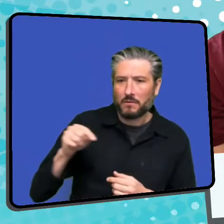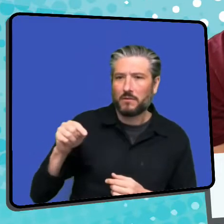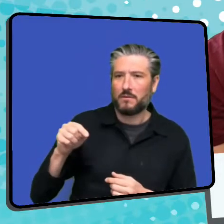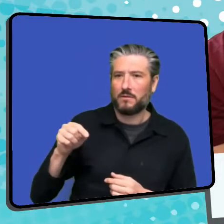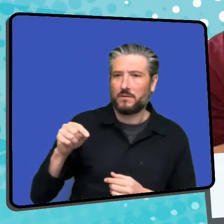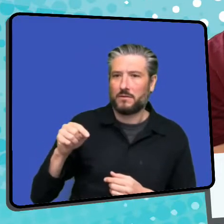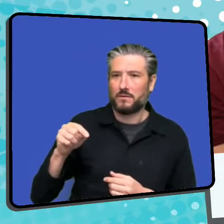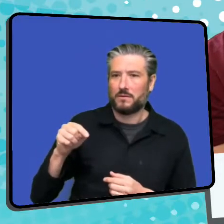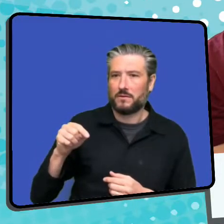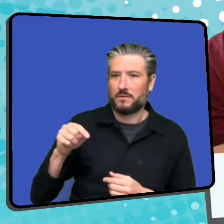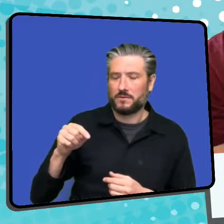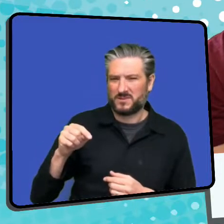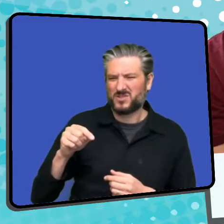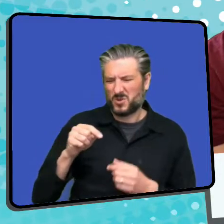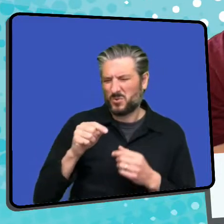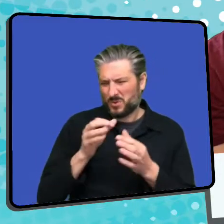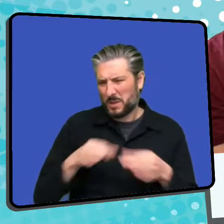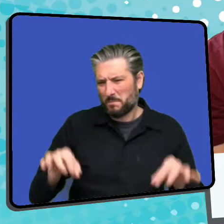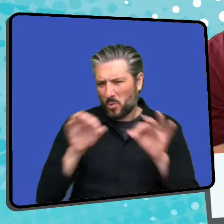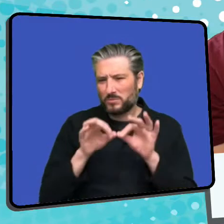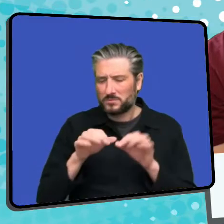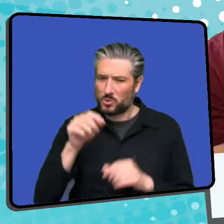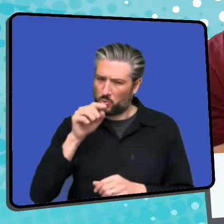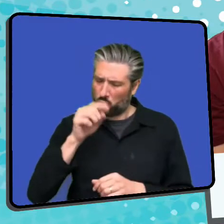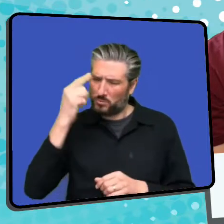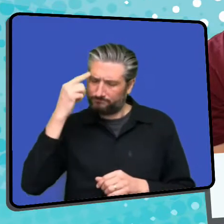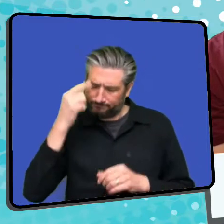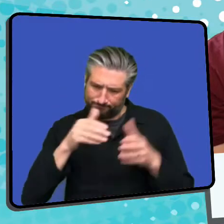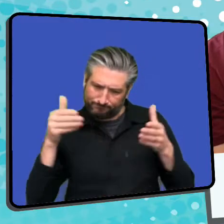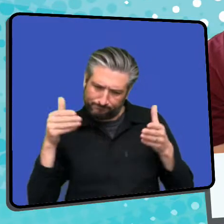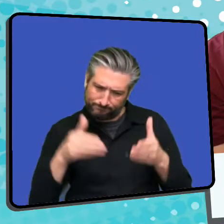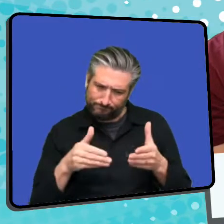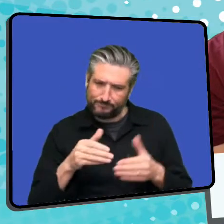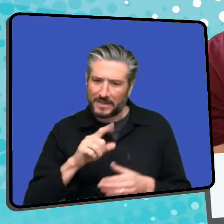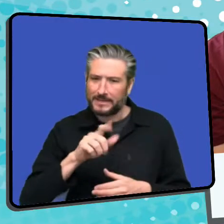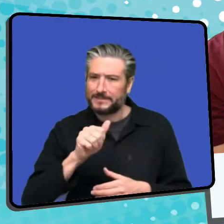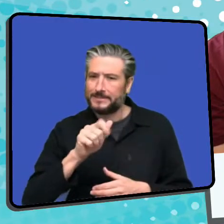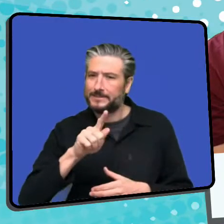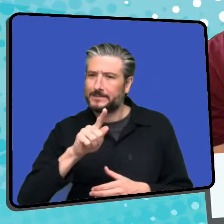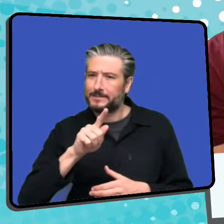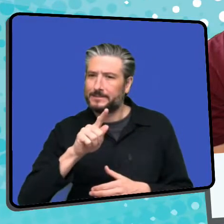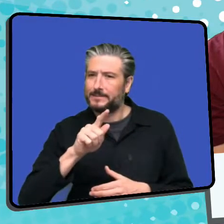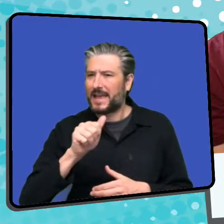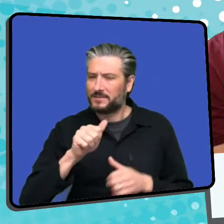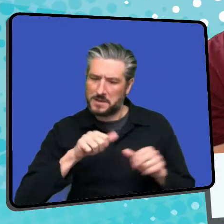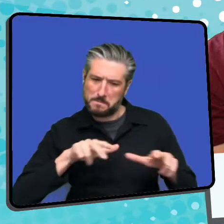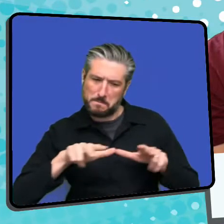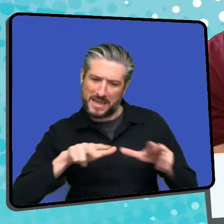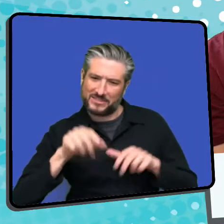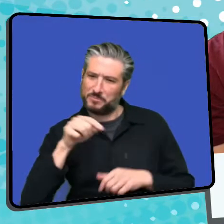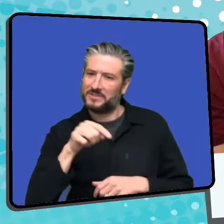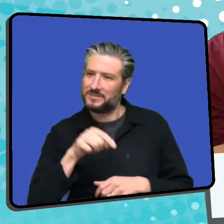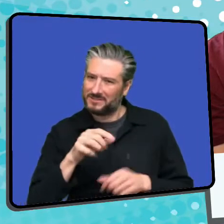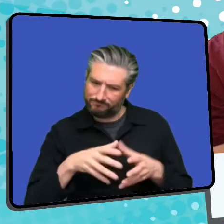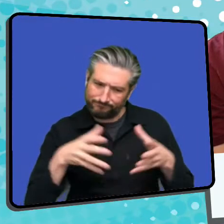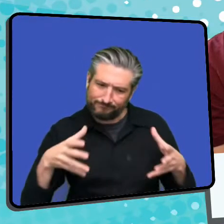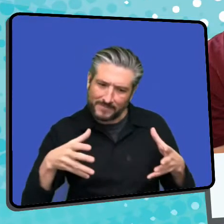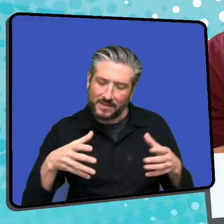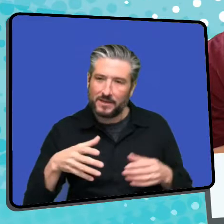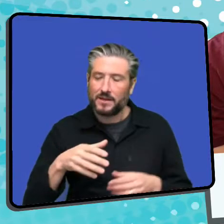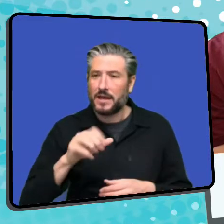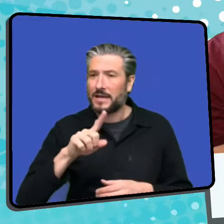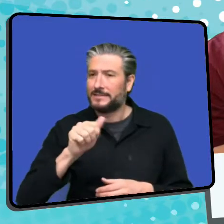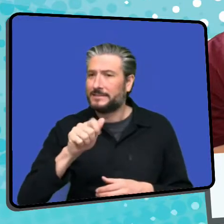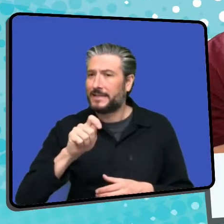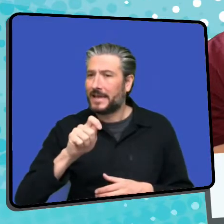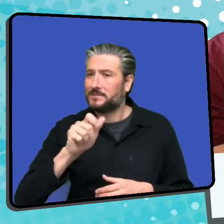are involved with data management and capacity and whatever else. And just being like, data AI is so important because it's